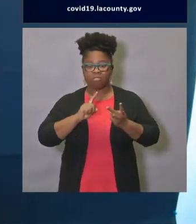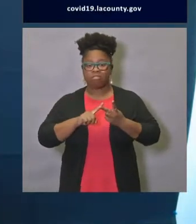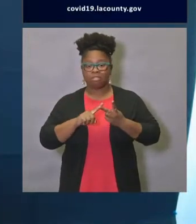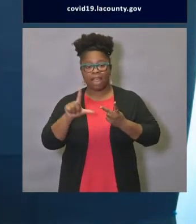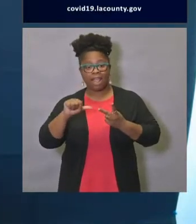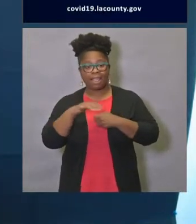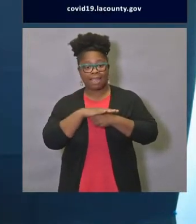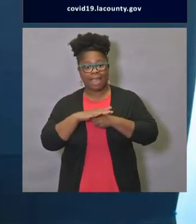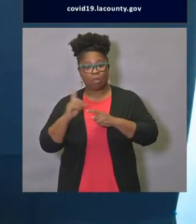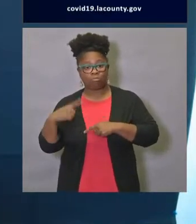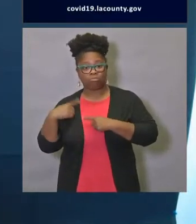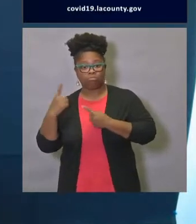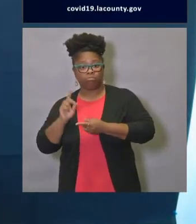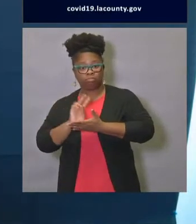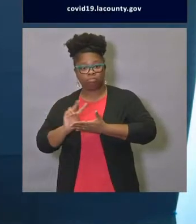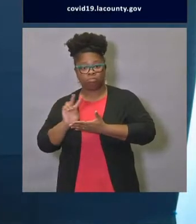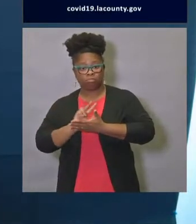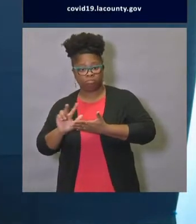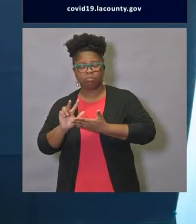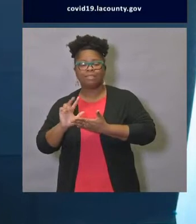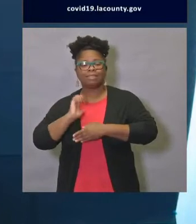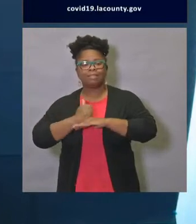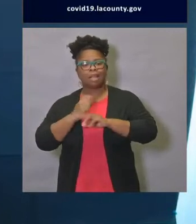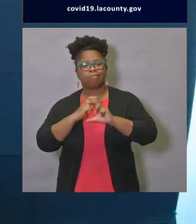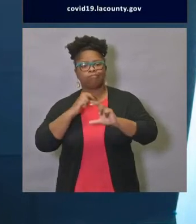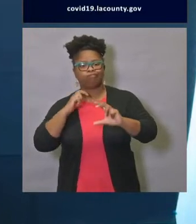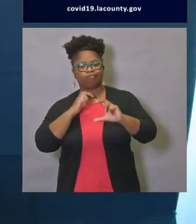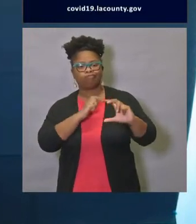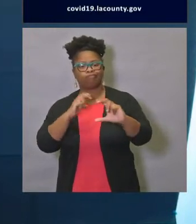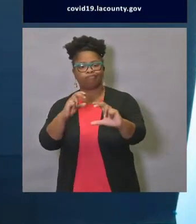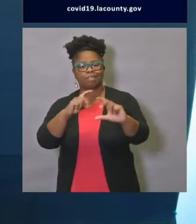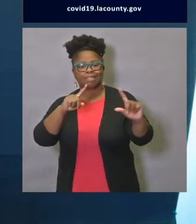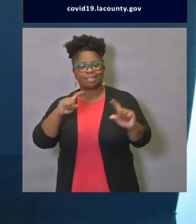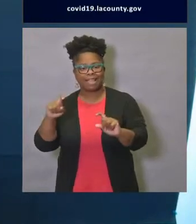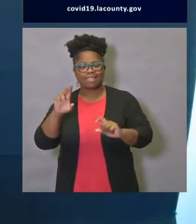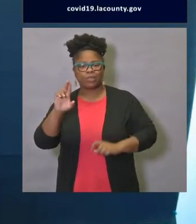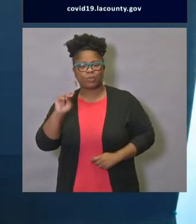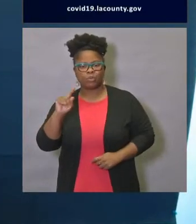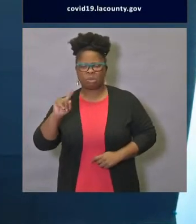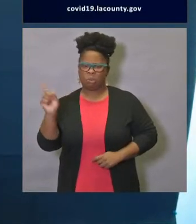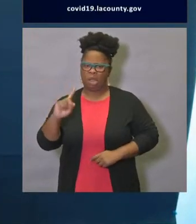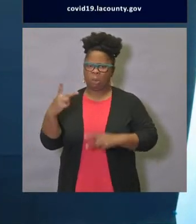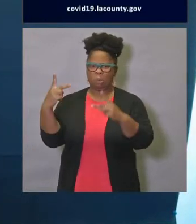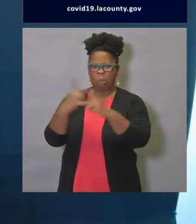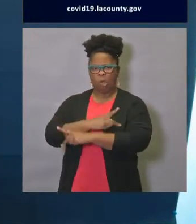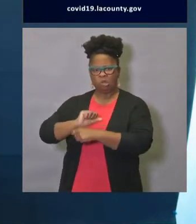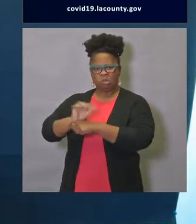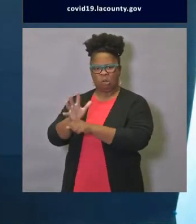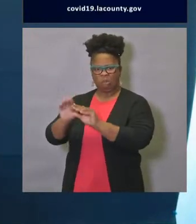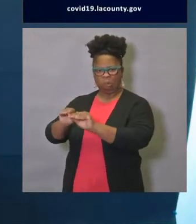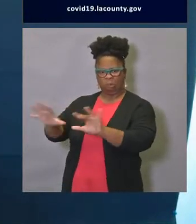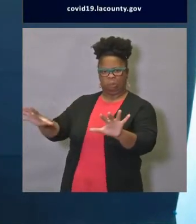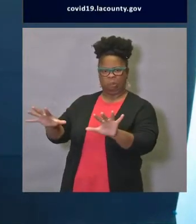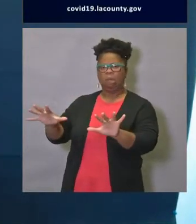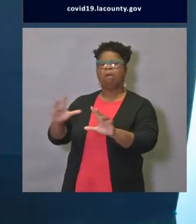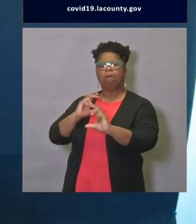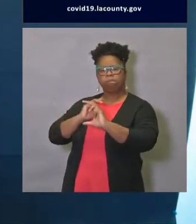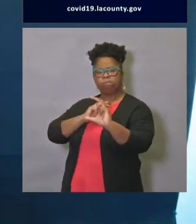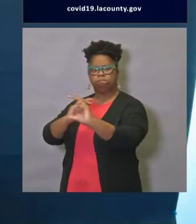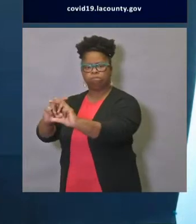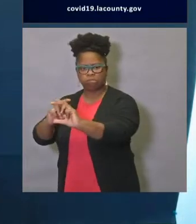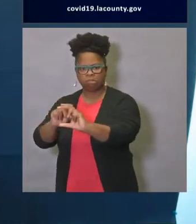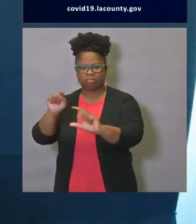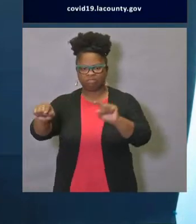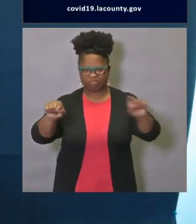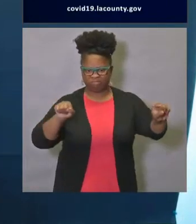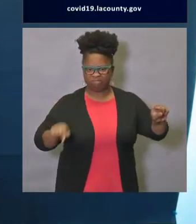also been deploying a number of mobile testing units to some of the most hard-hit communities across the county. This, on an ongoing basis,